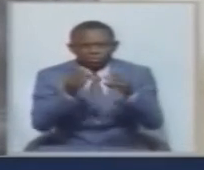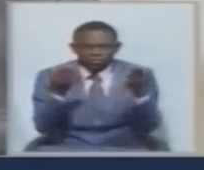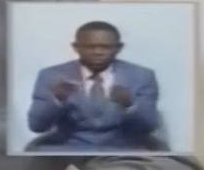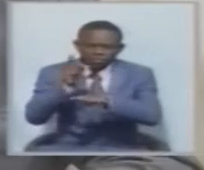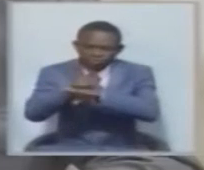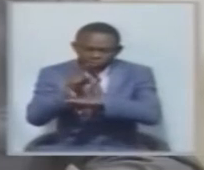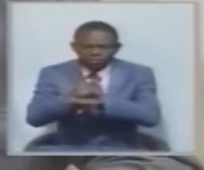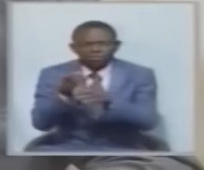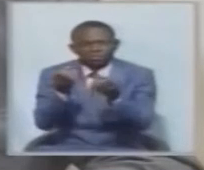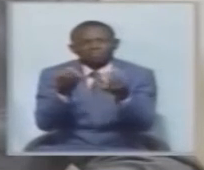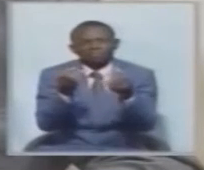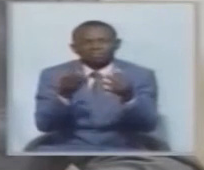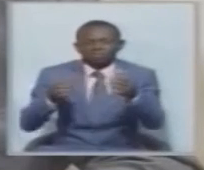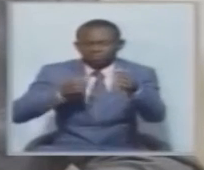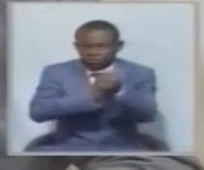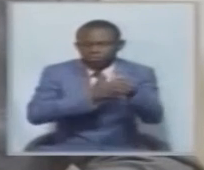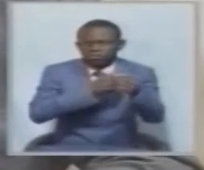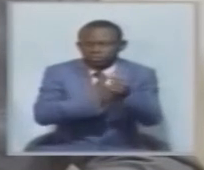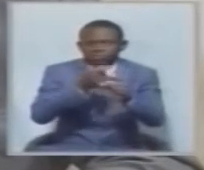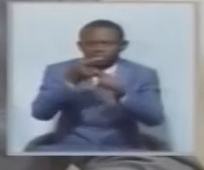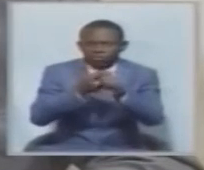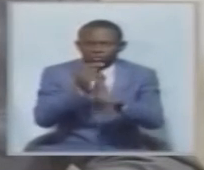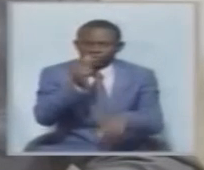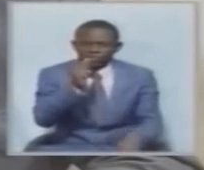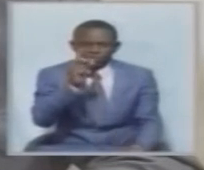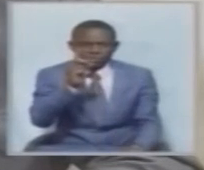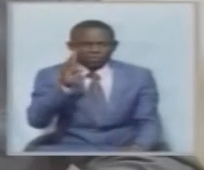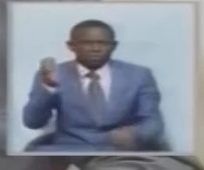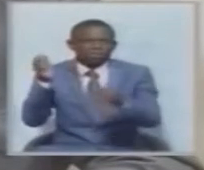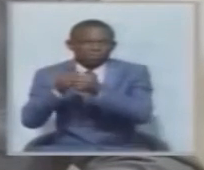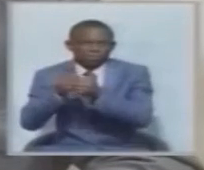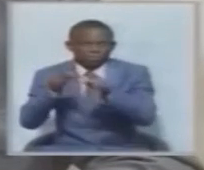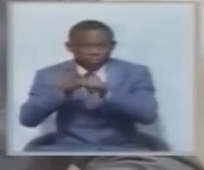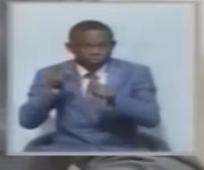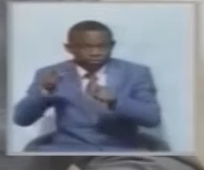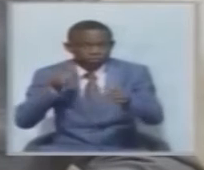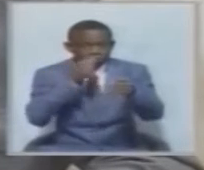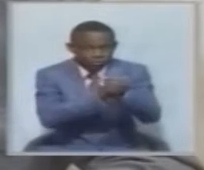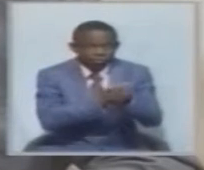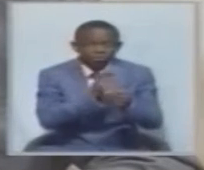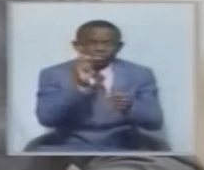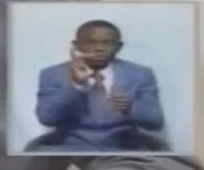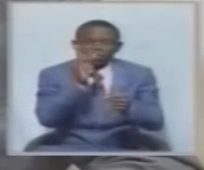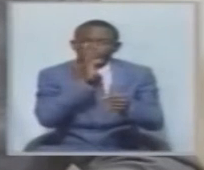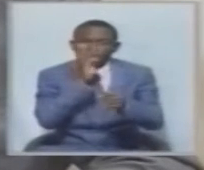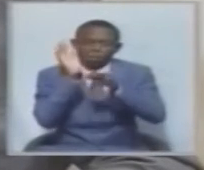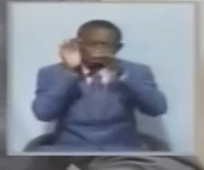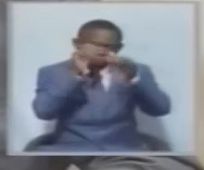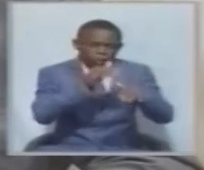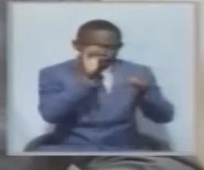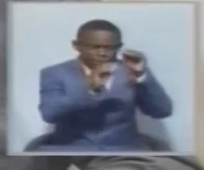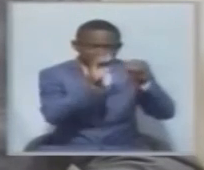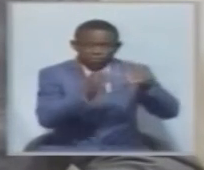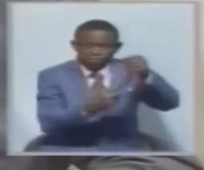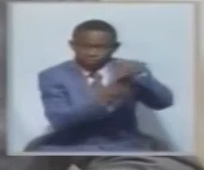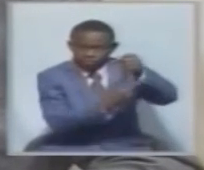undertaken by the Africa Development Bank include the Kariba Dam Rehabilitation Project, Kazungula Bridge